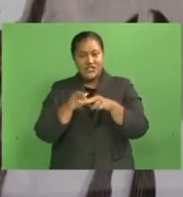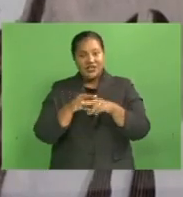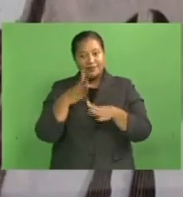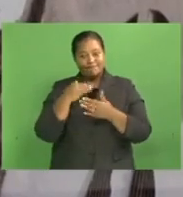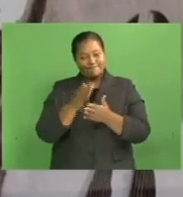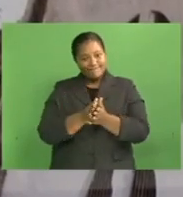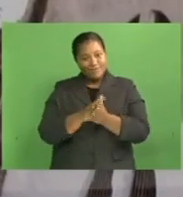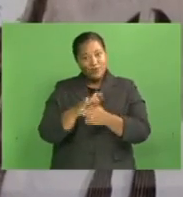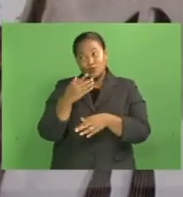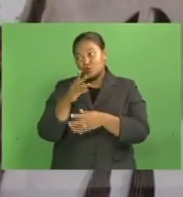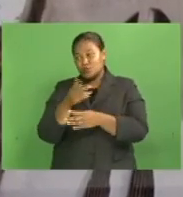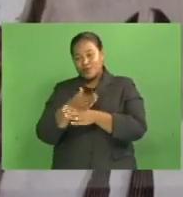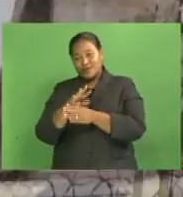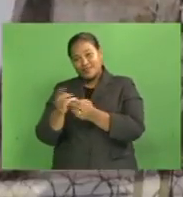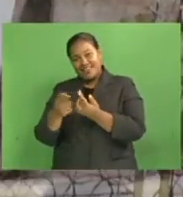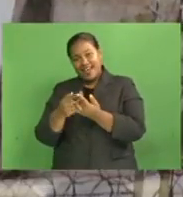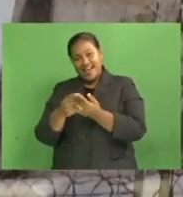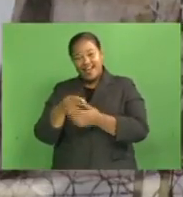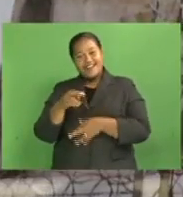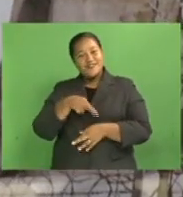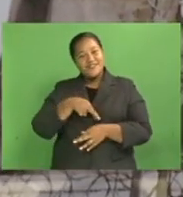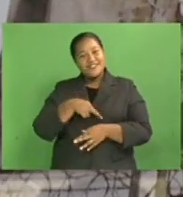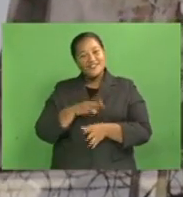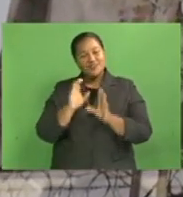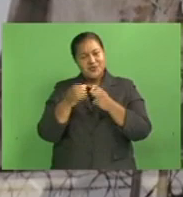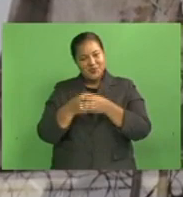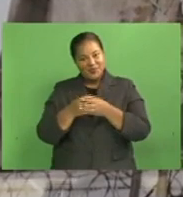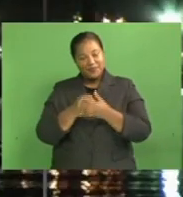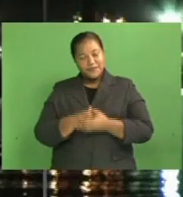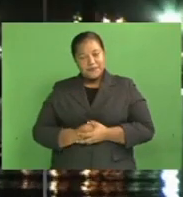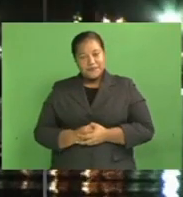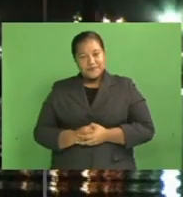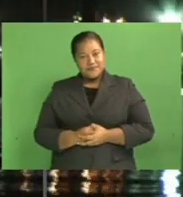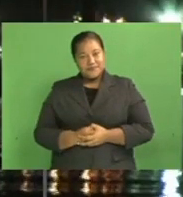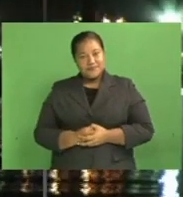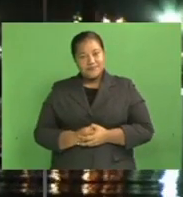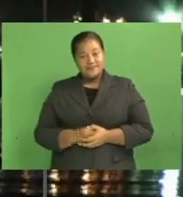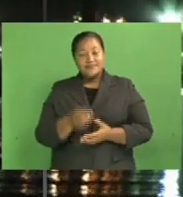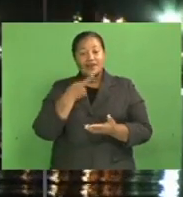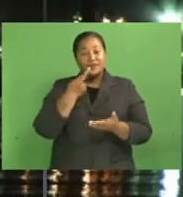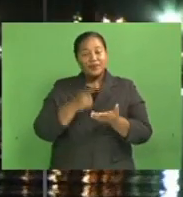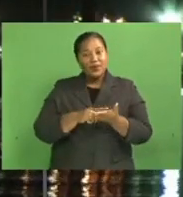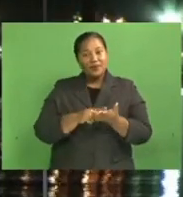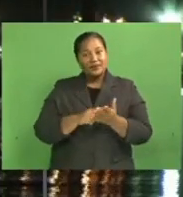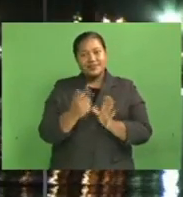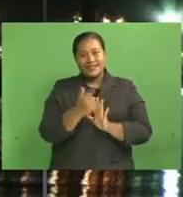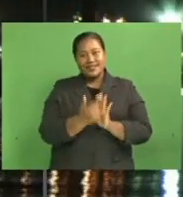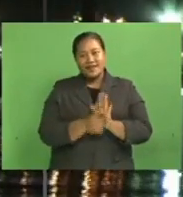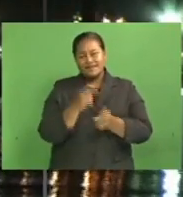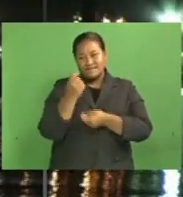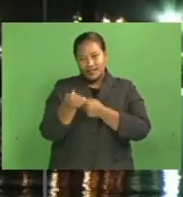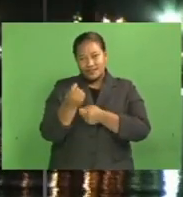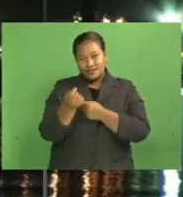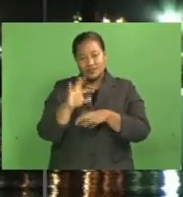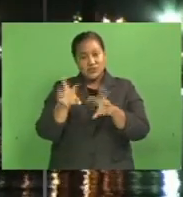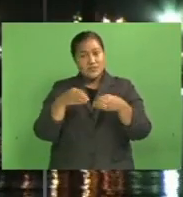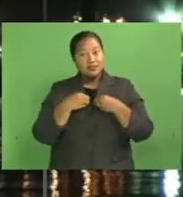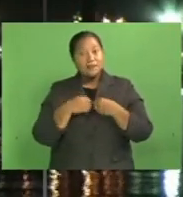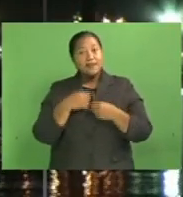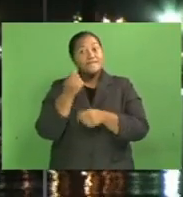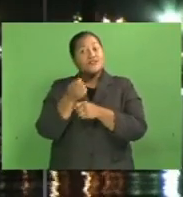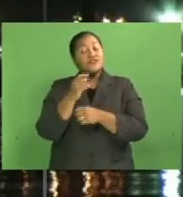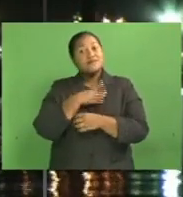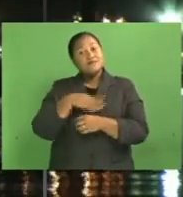other religious groups. Venina Rakautonga, FBC News. Reports of illegal fishing have been received by the